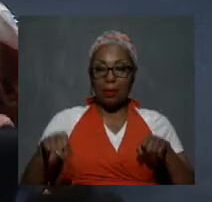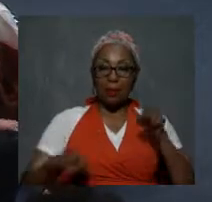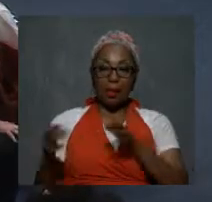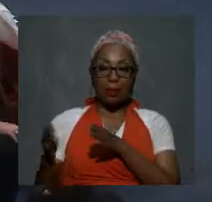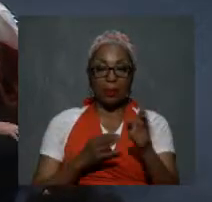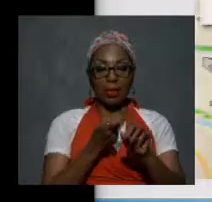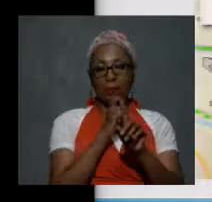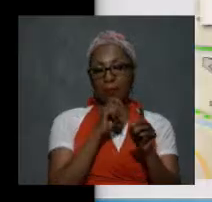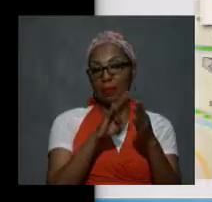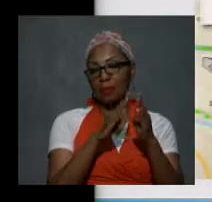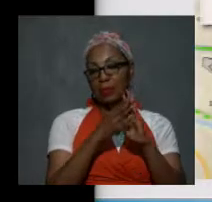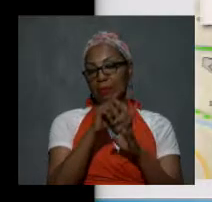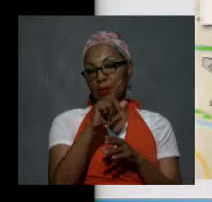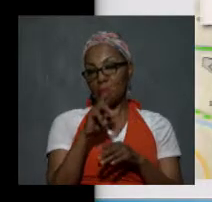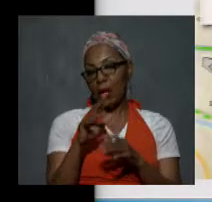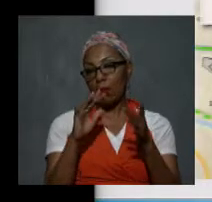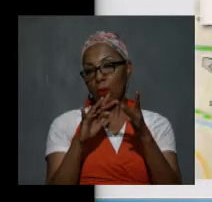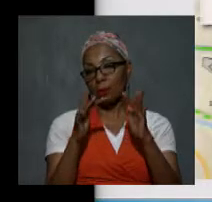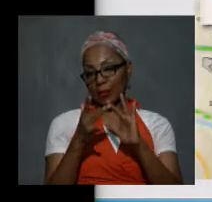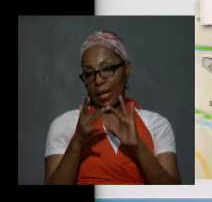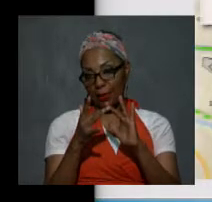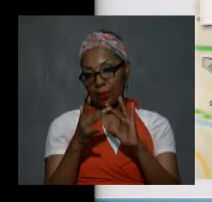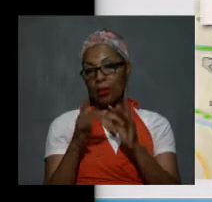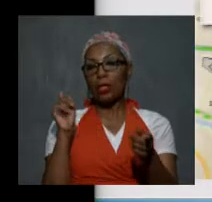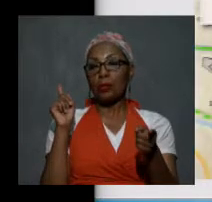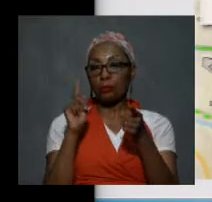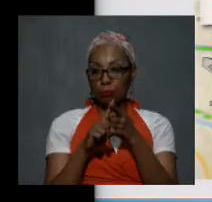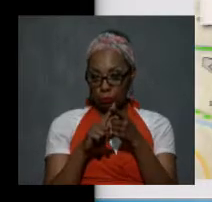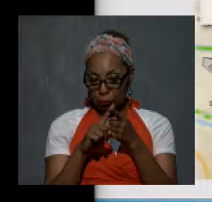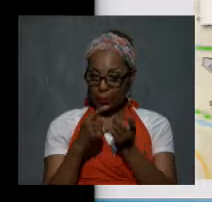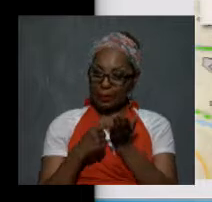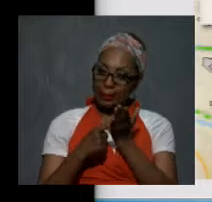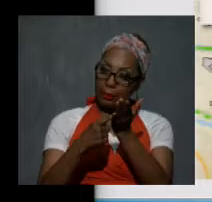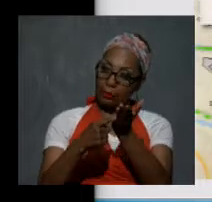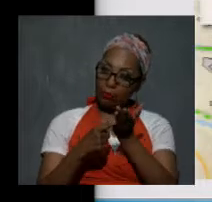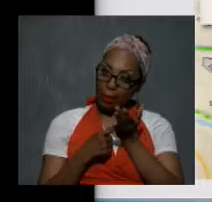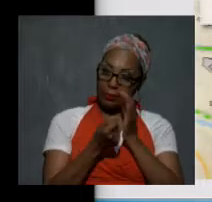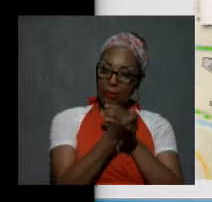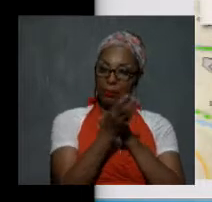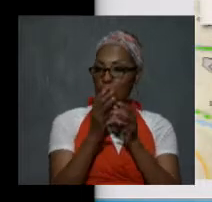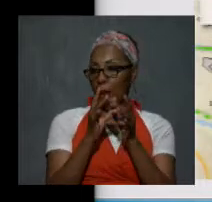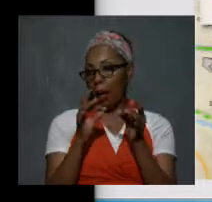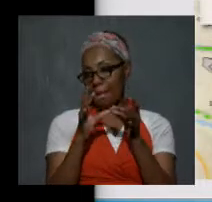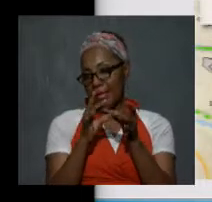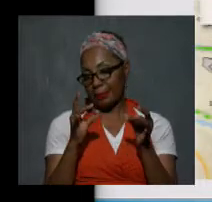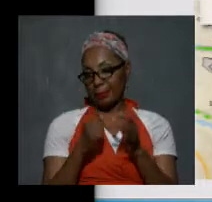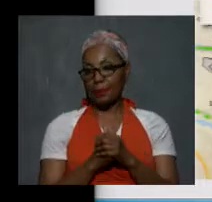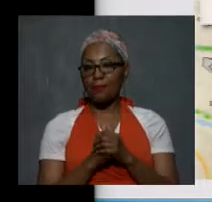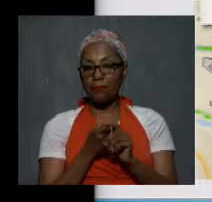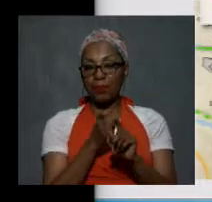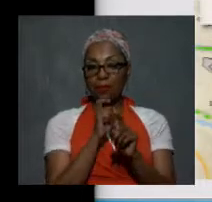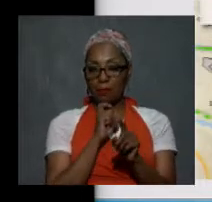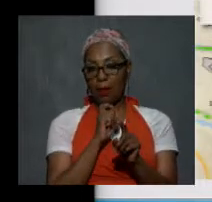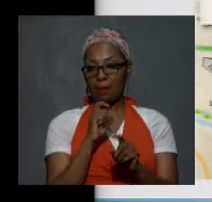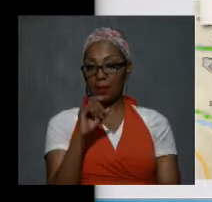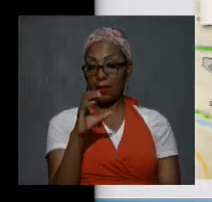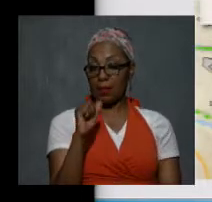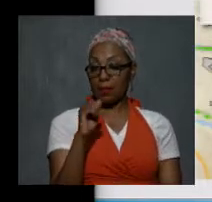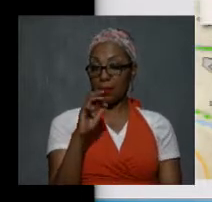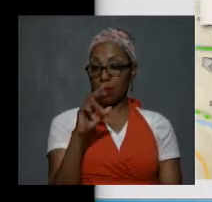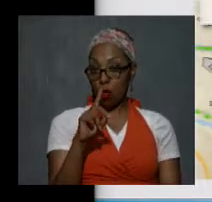Rock website. To address a couple of comments from the card